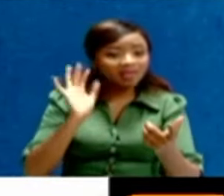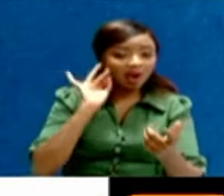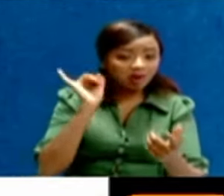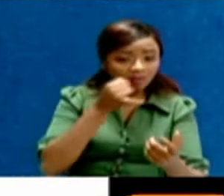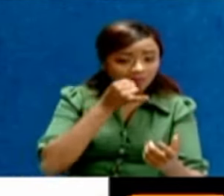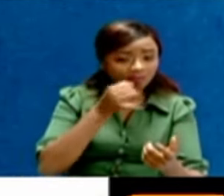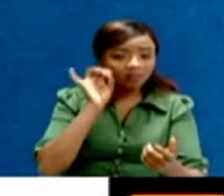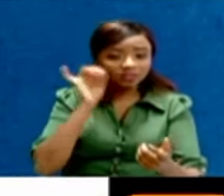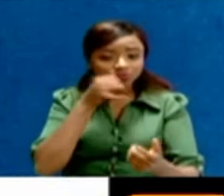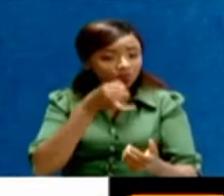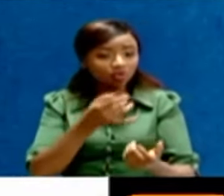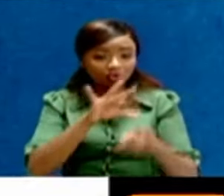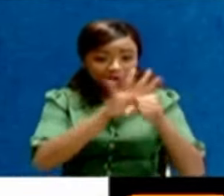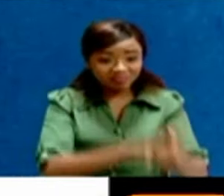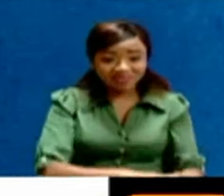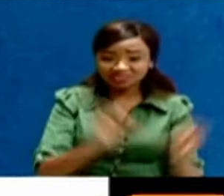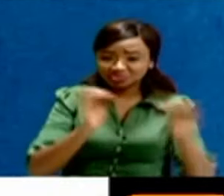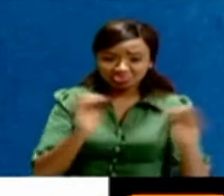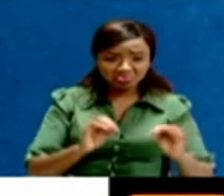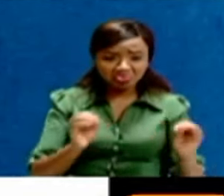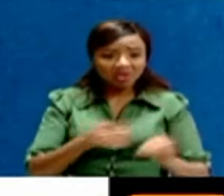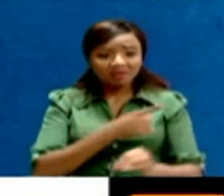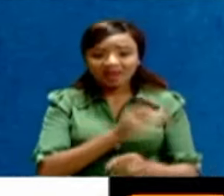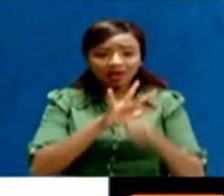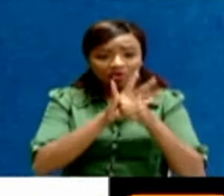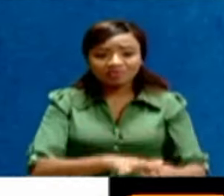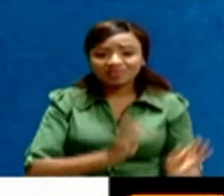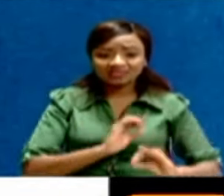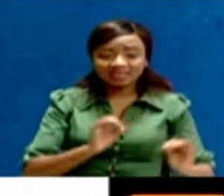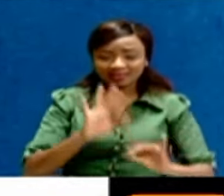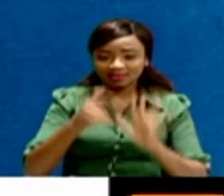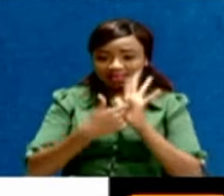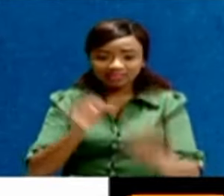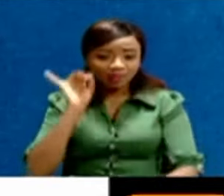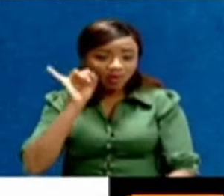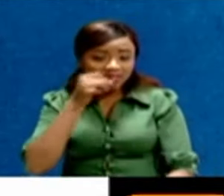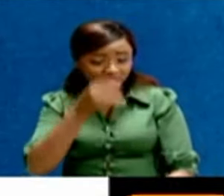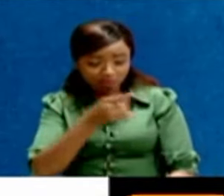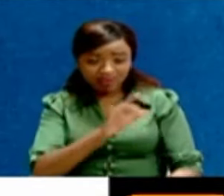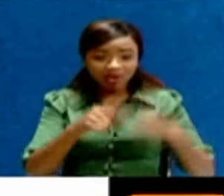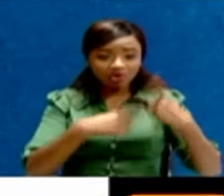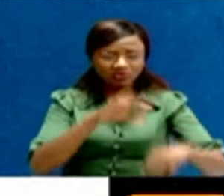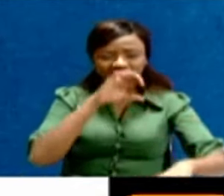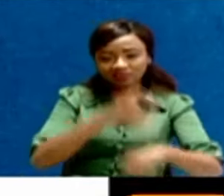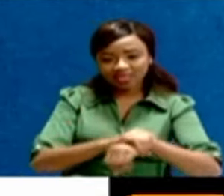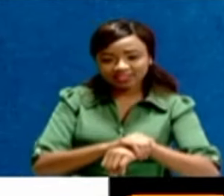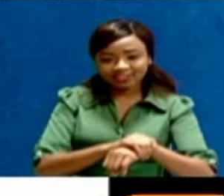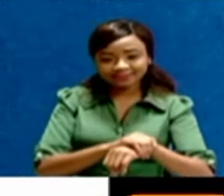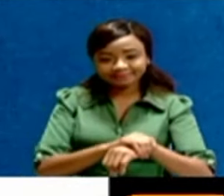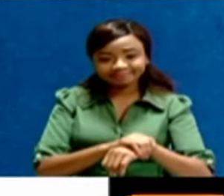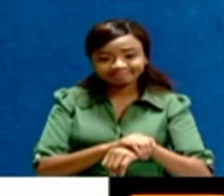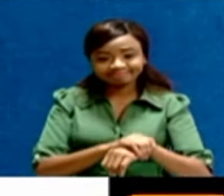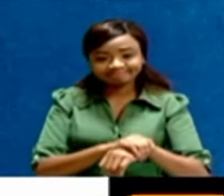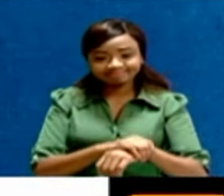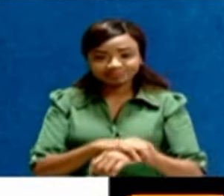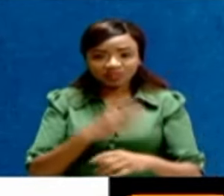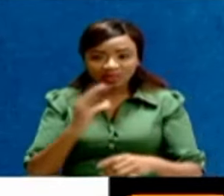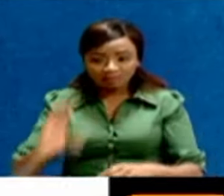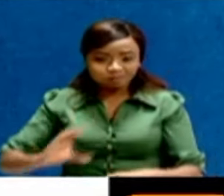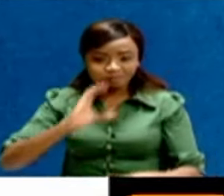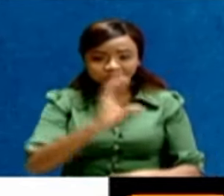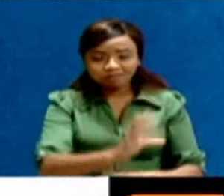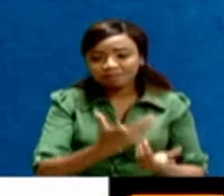Isiolo are going to be oppressed. No, they are not going to be oppressed. Isiolo will still be getting per capita